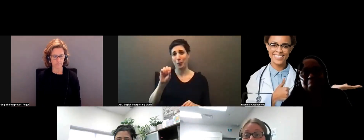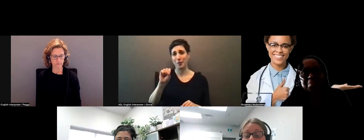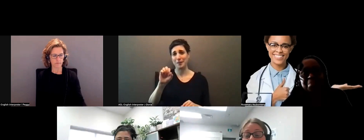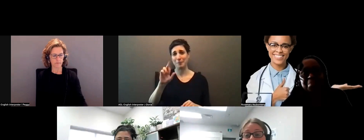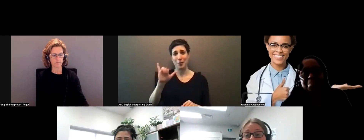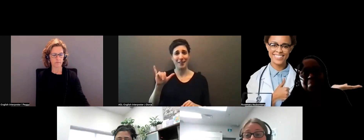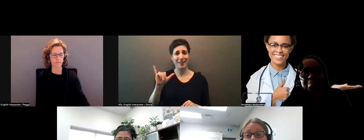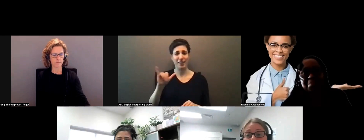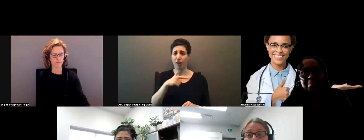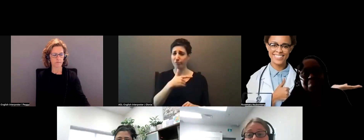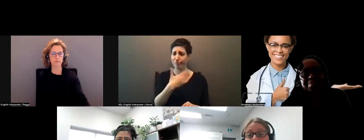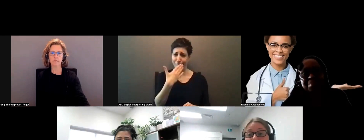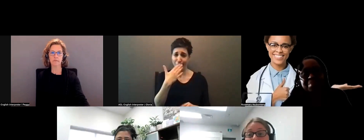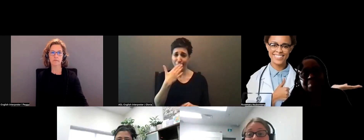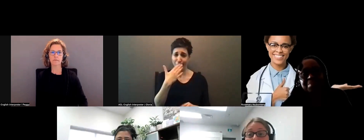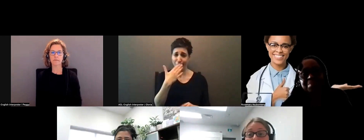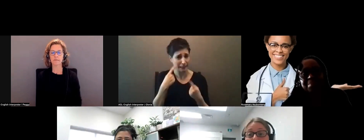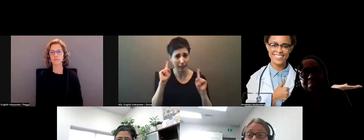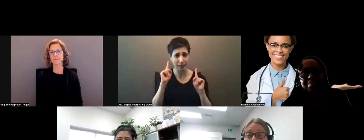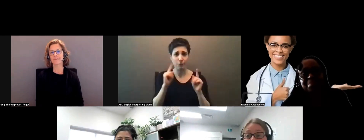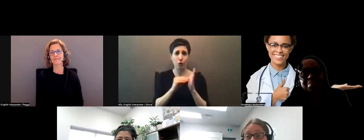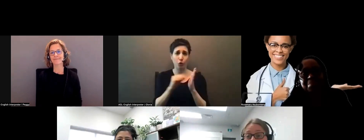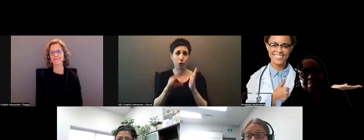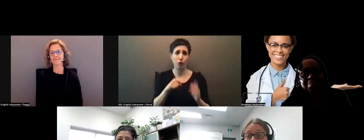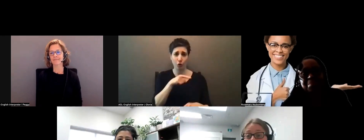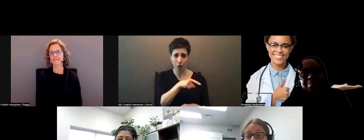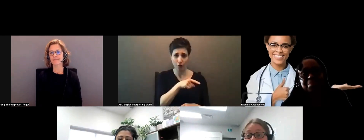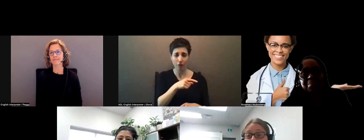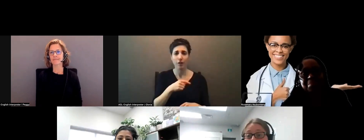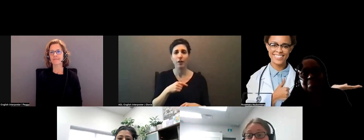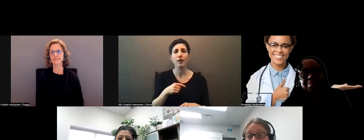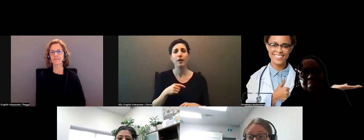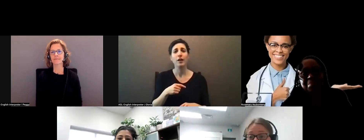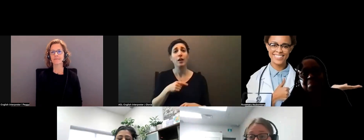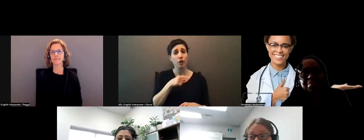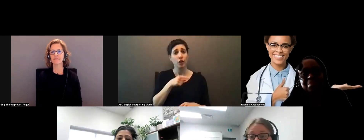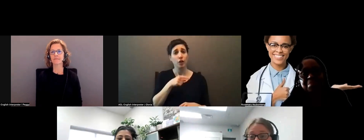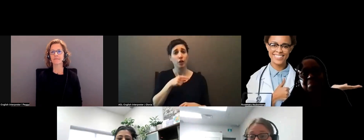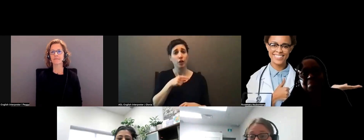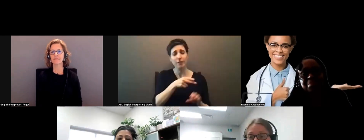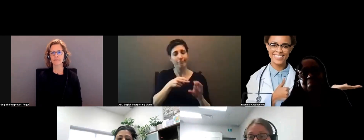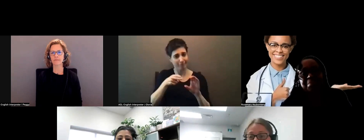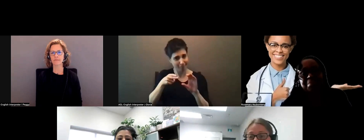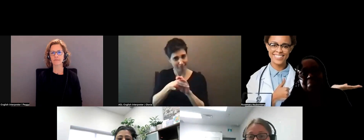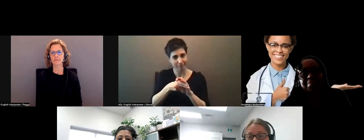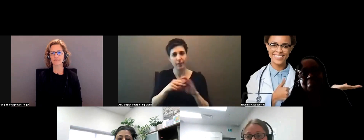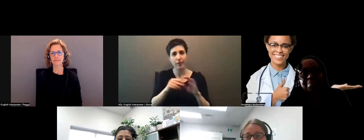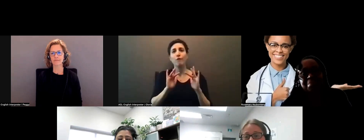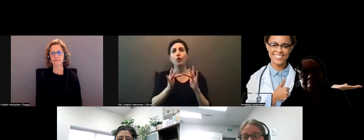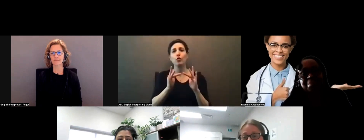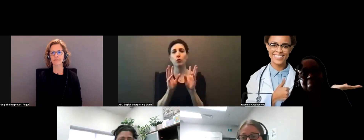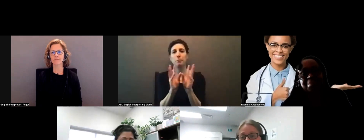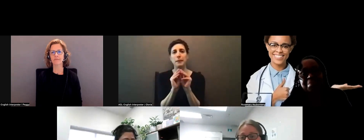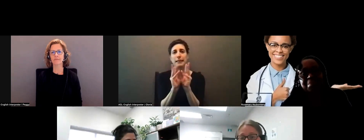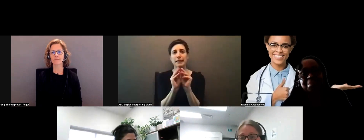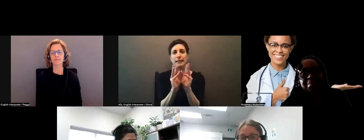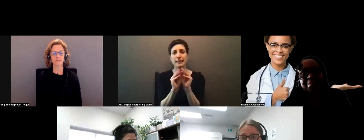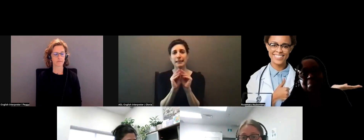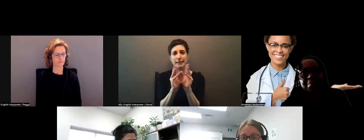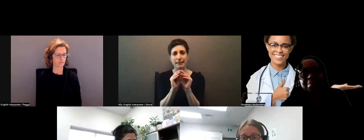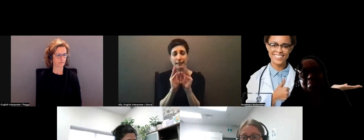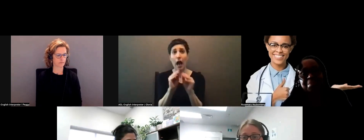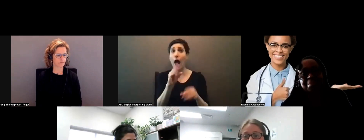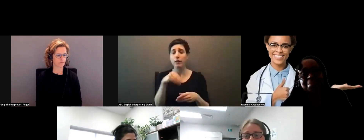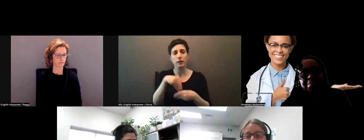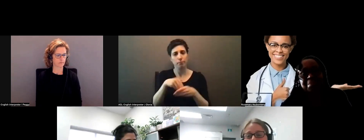Rosemary had an experience with us, the virtual meetings and